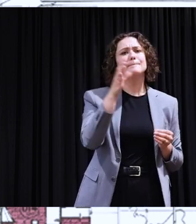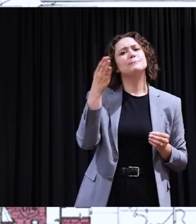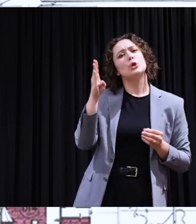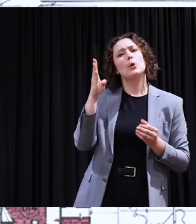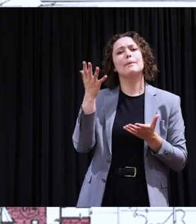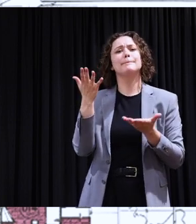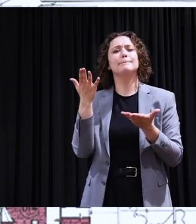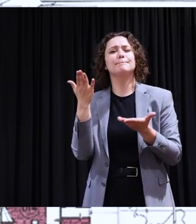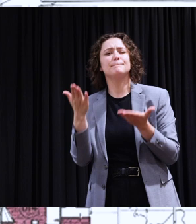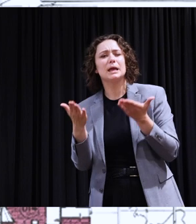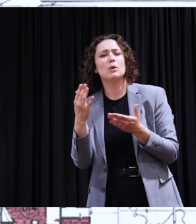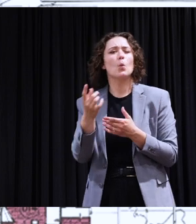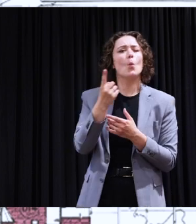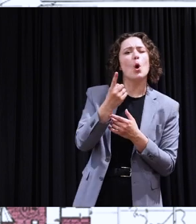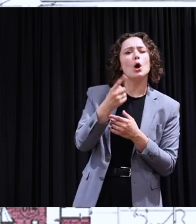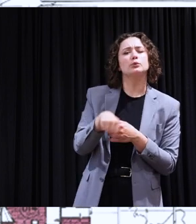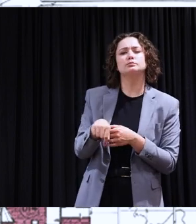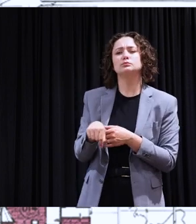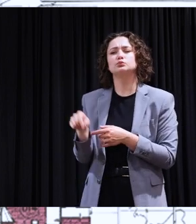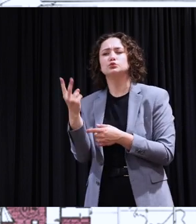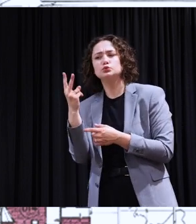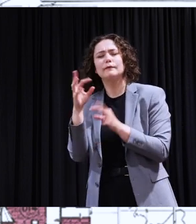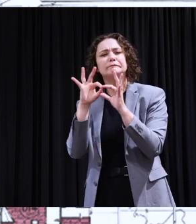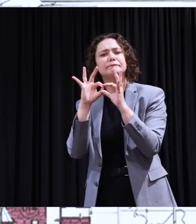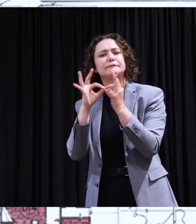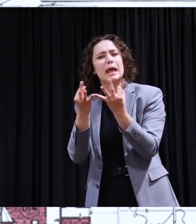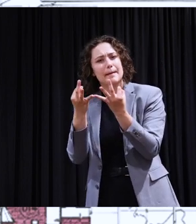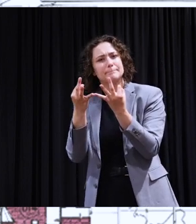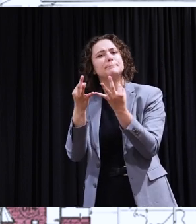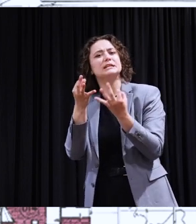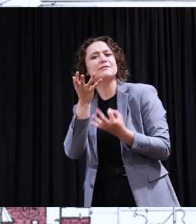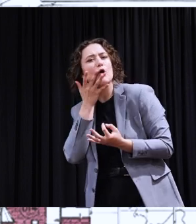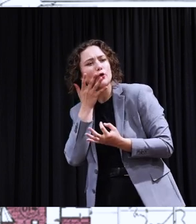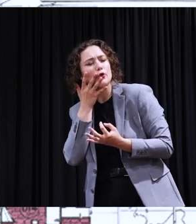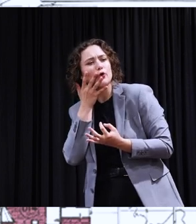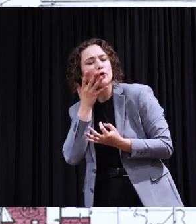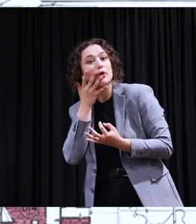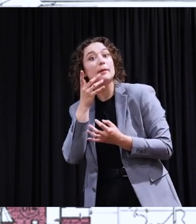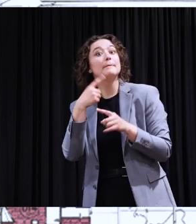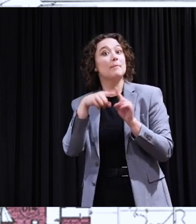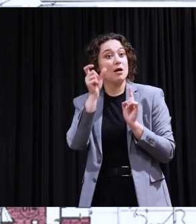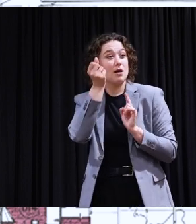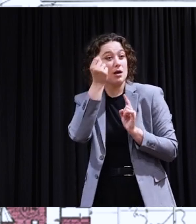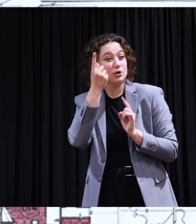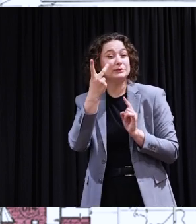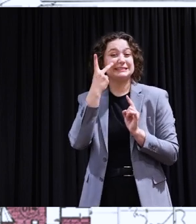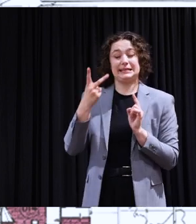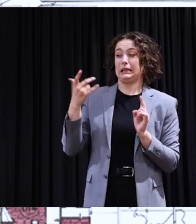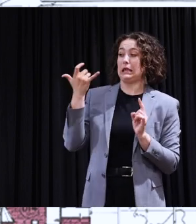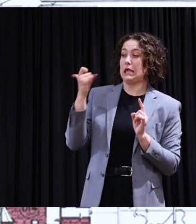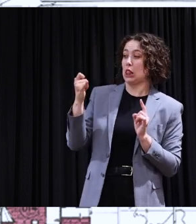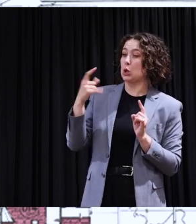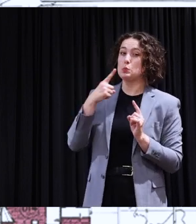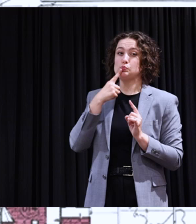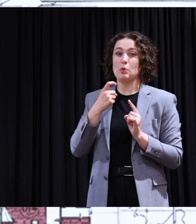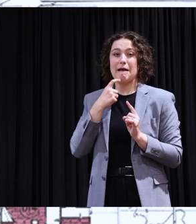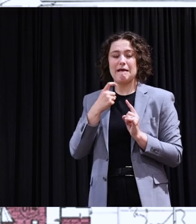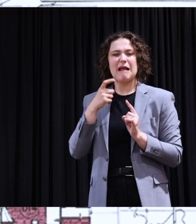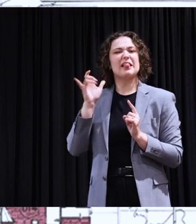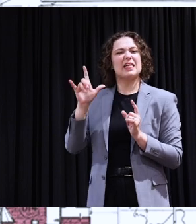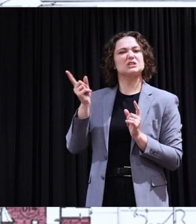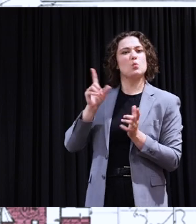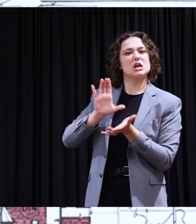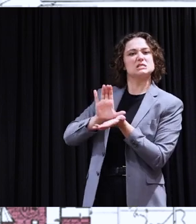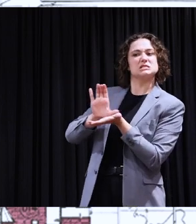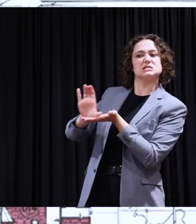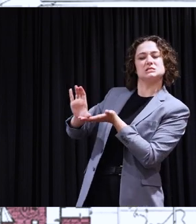two families. When you look at the other areas like yellow and red, that's where they really kind of pushed people of color